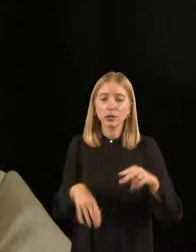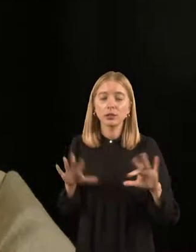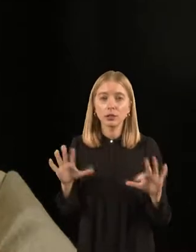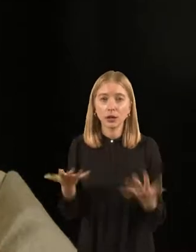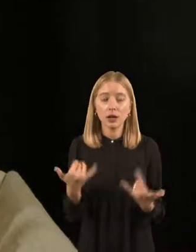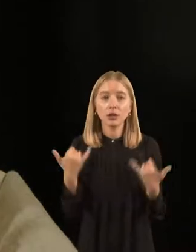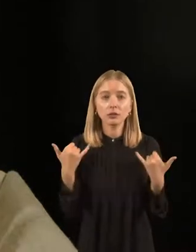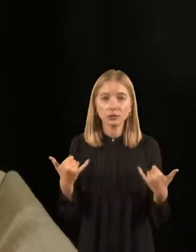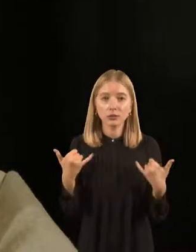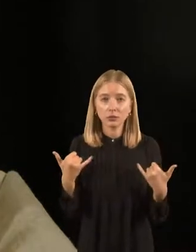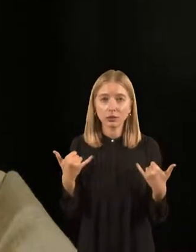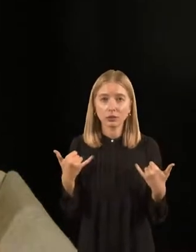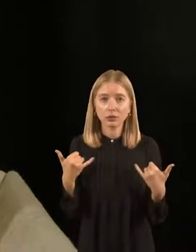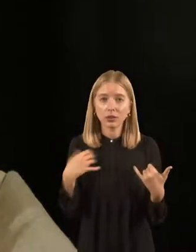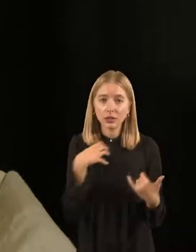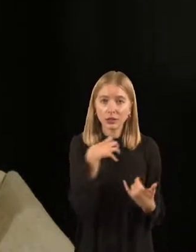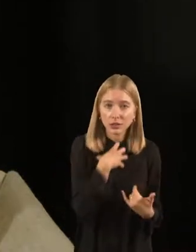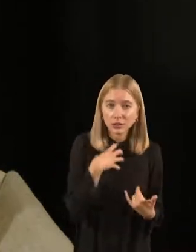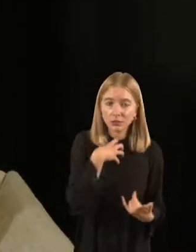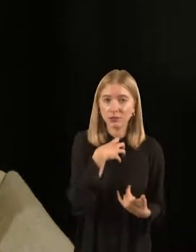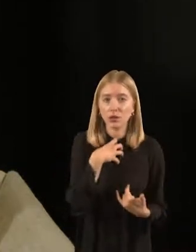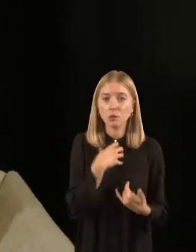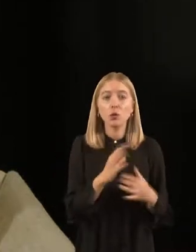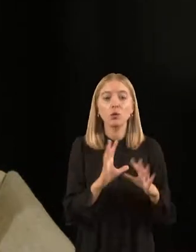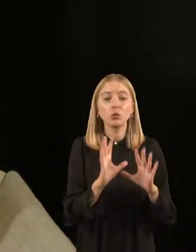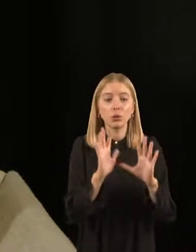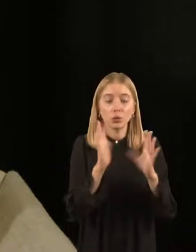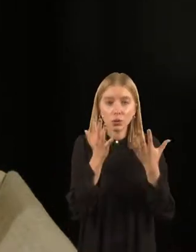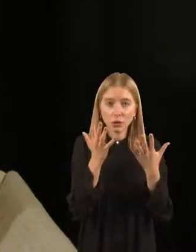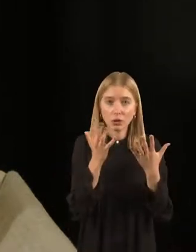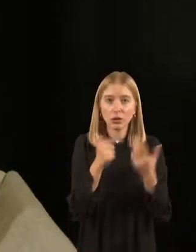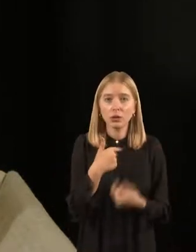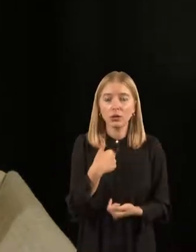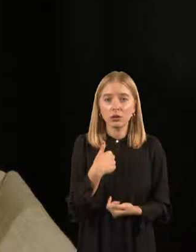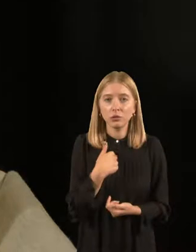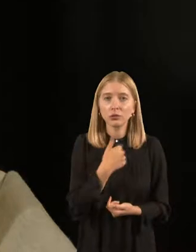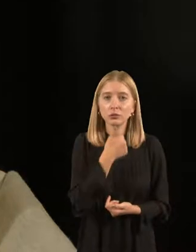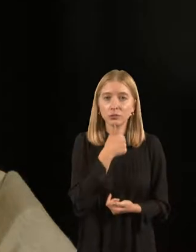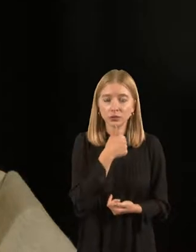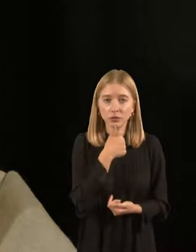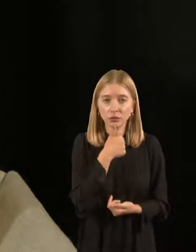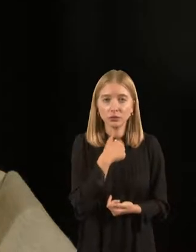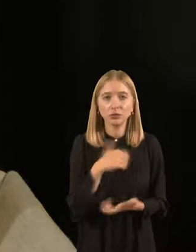and restrictions and so on and so forth. So, well,